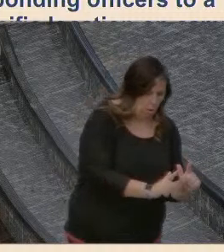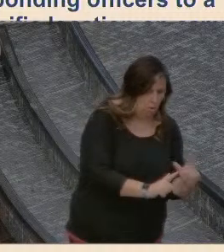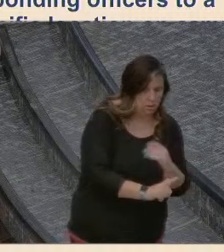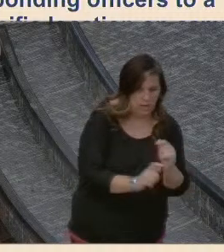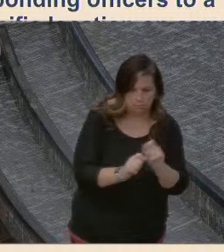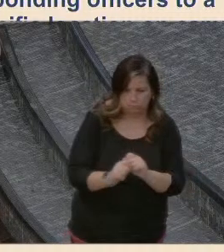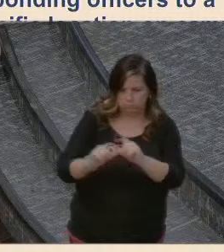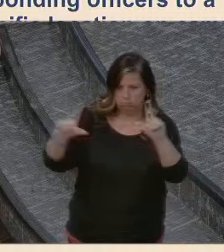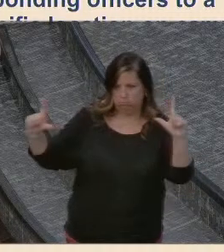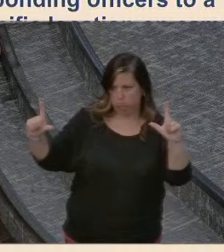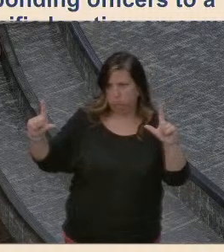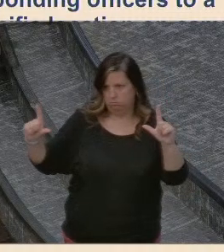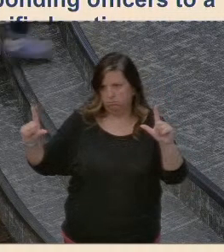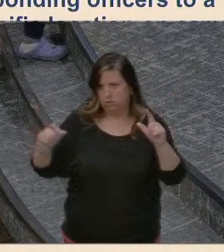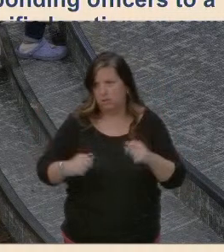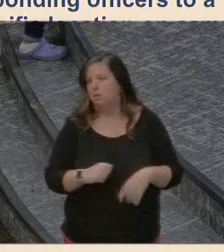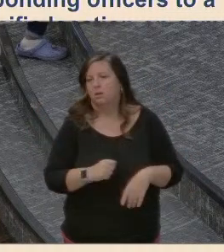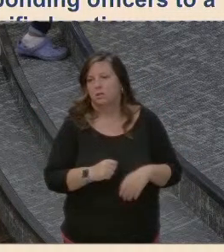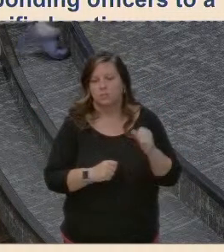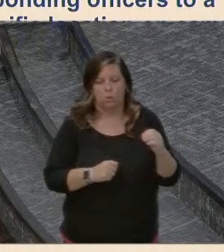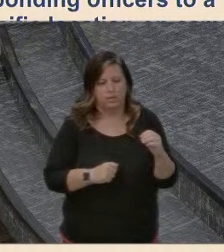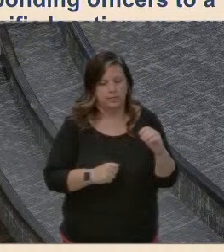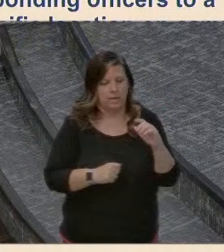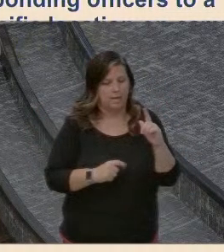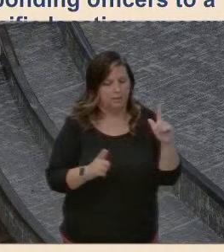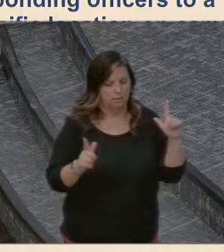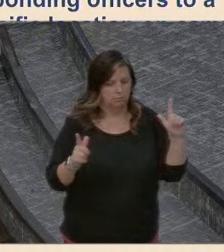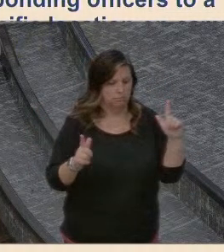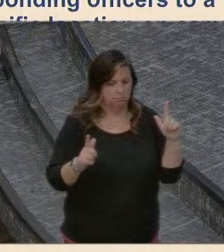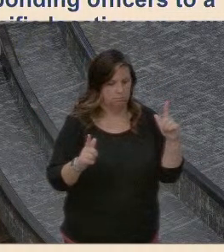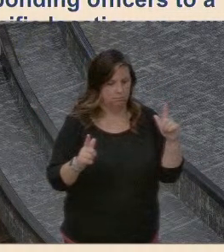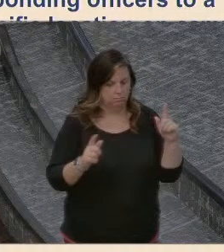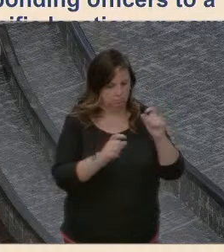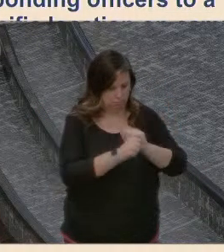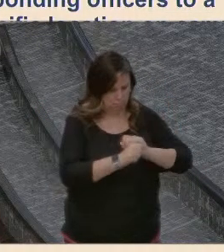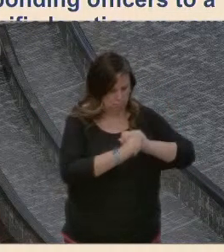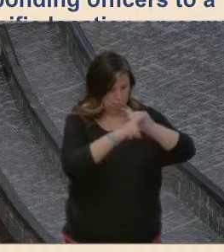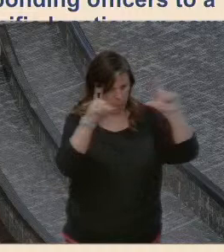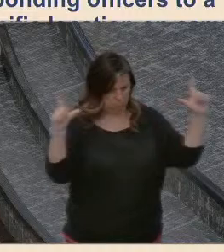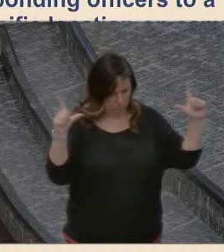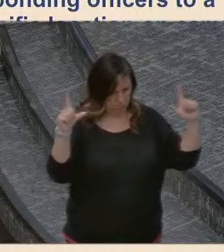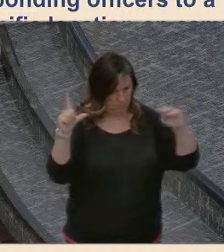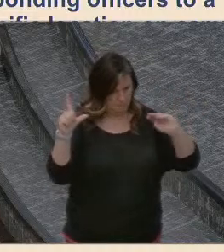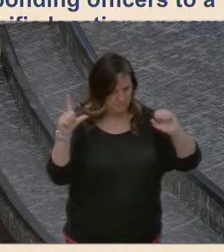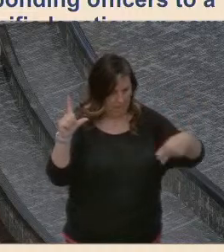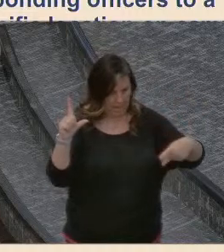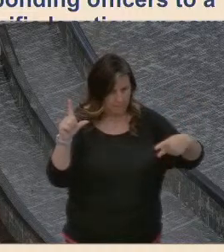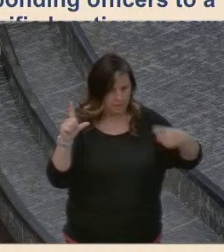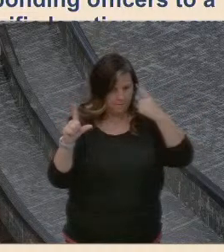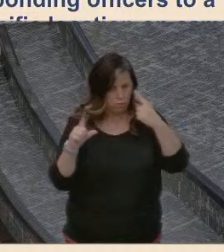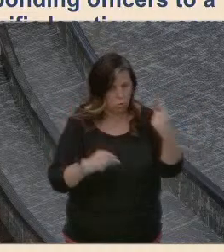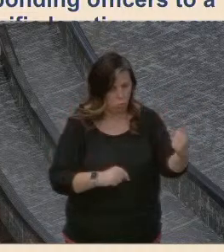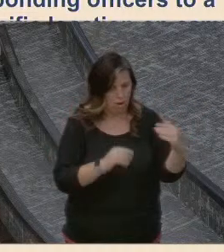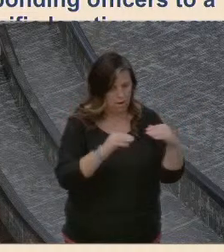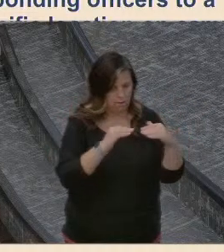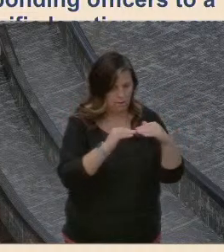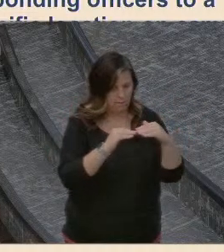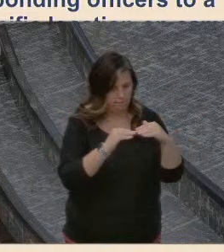a drilled down map of a single floor of a school laid out on a